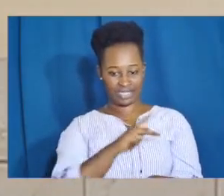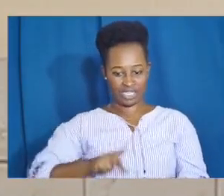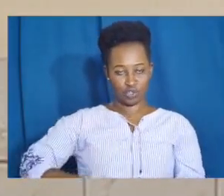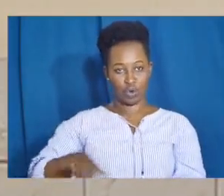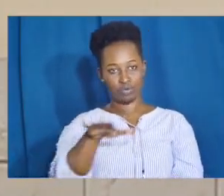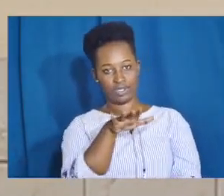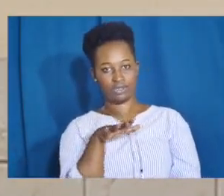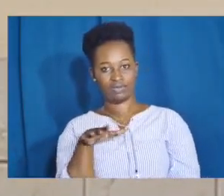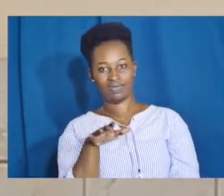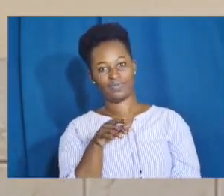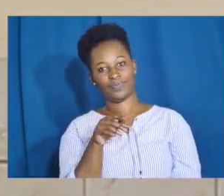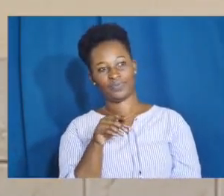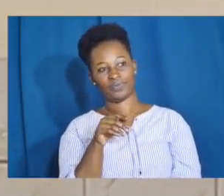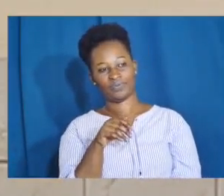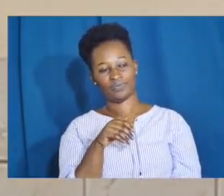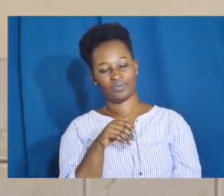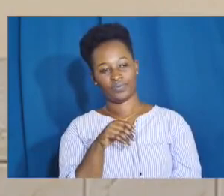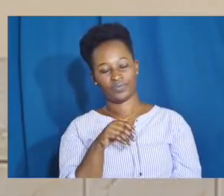kingdoms.